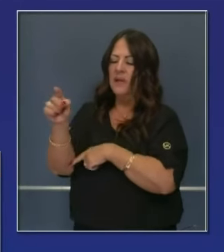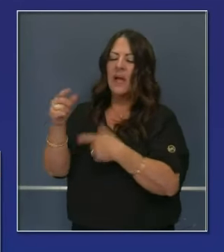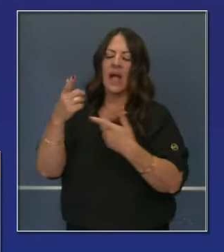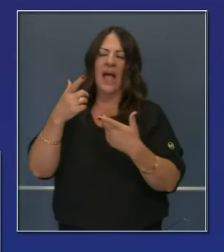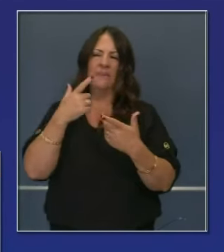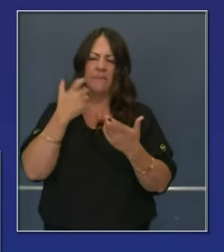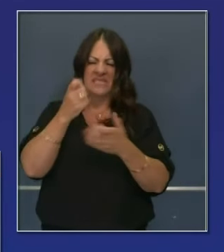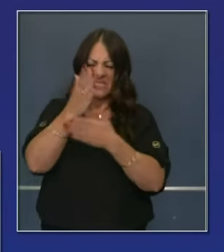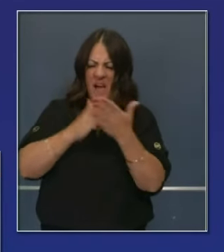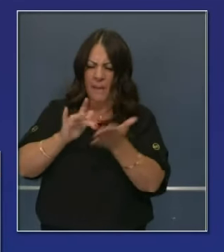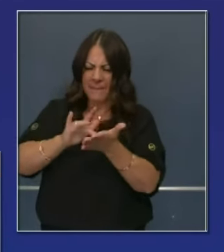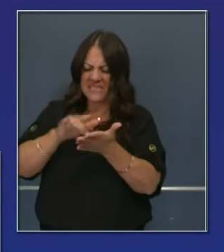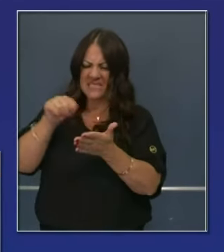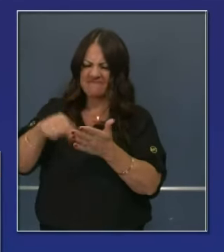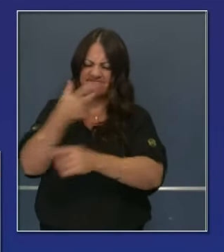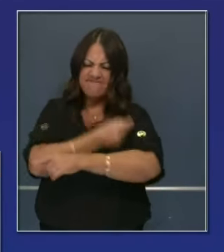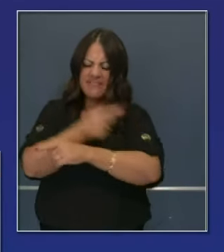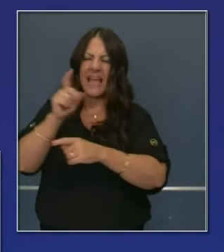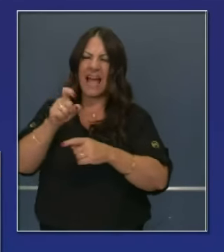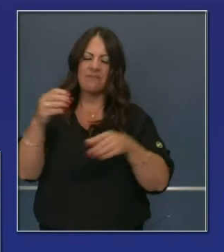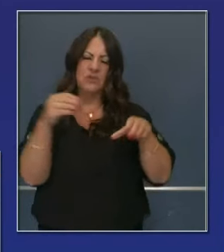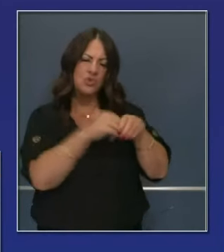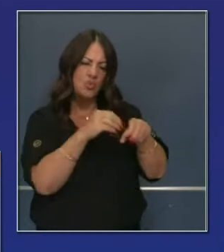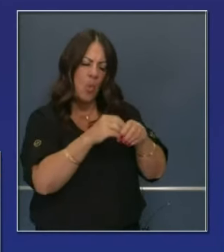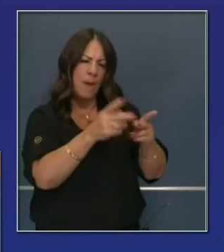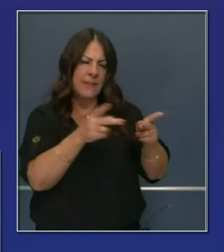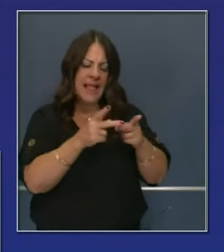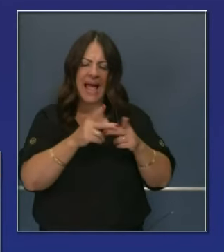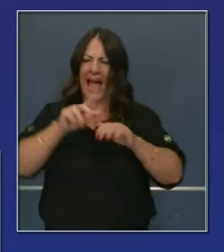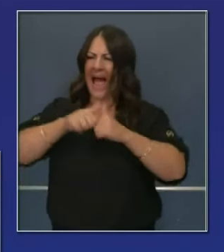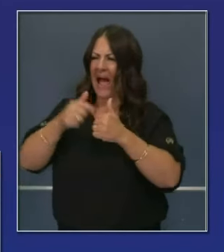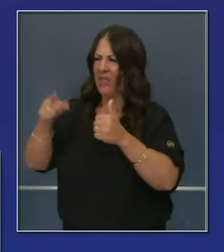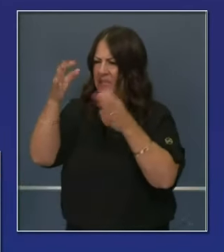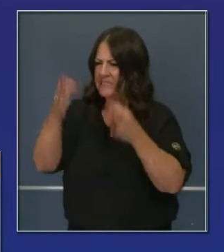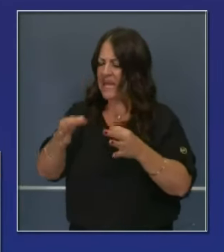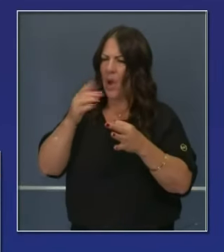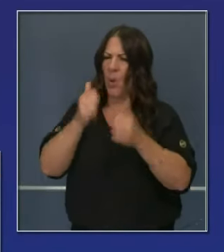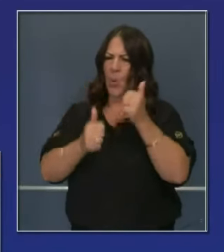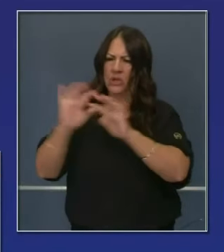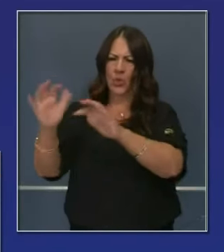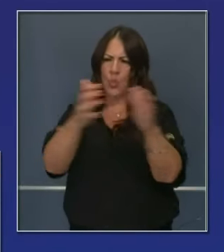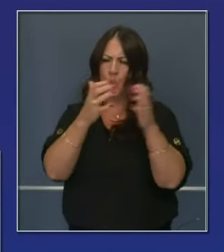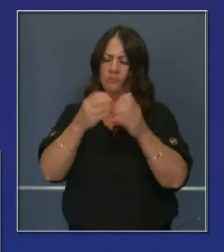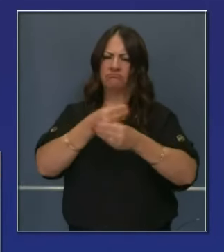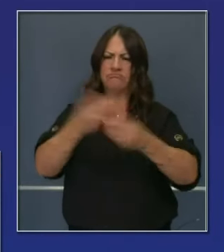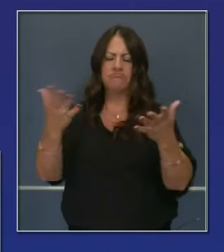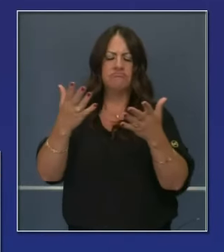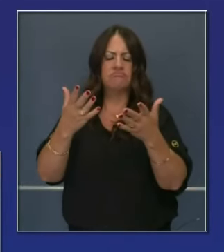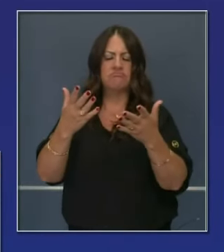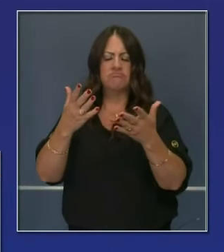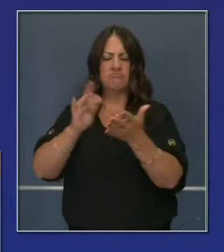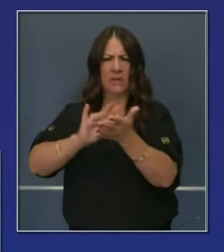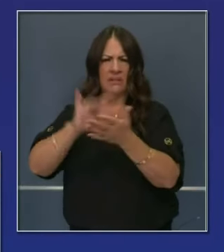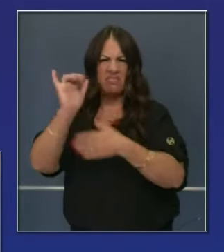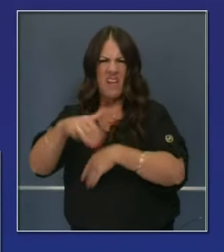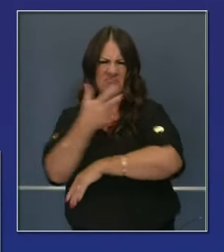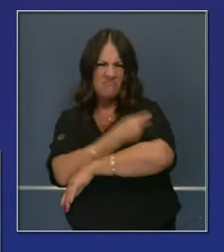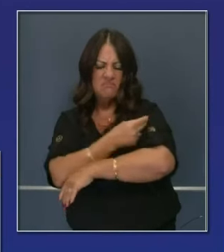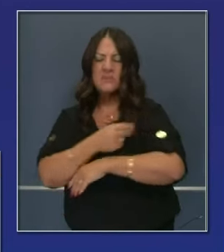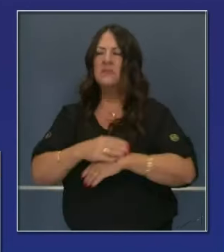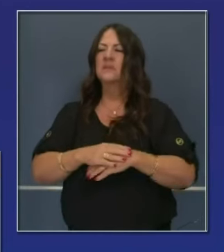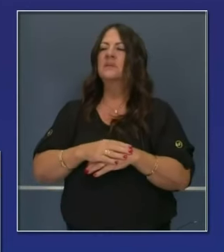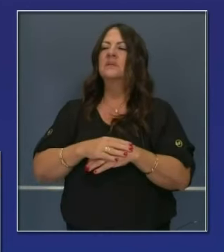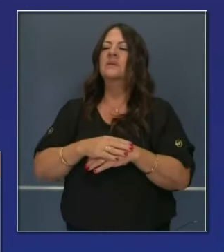storage. They require different distribution strategies and plans. It gives you a sense that as every company comes forward, these happen to be from